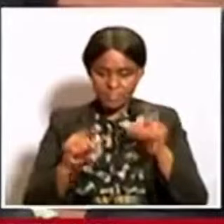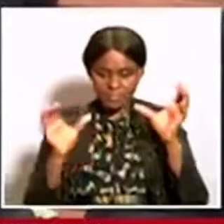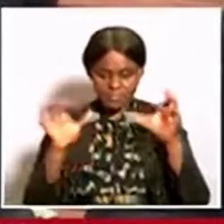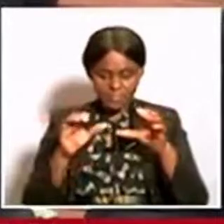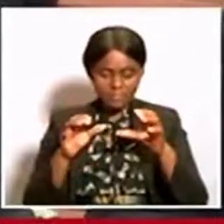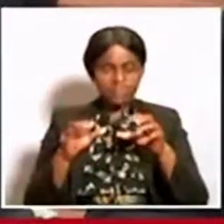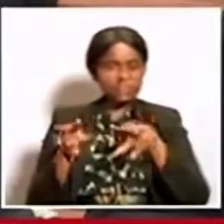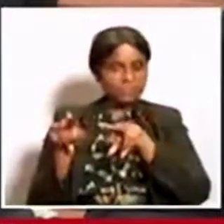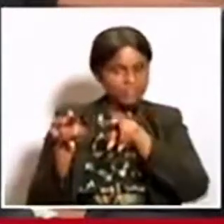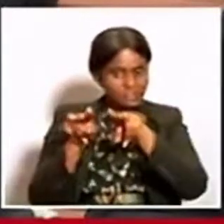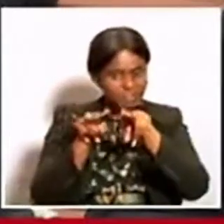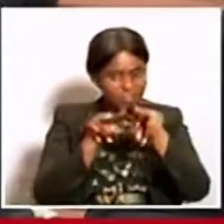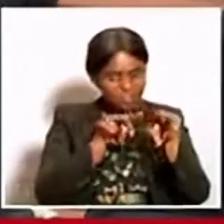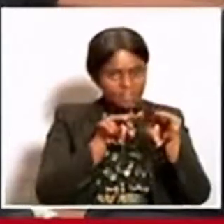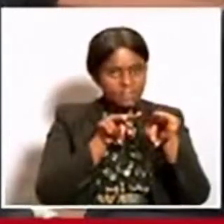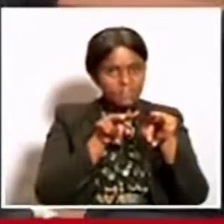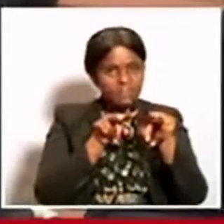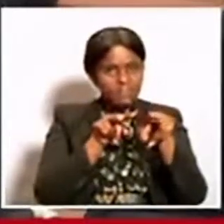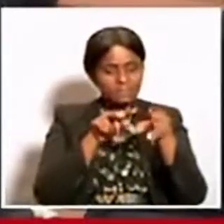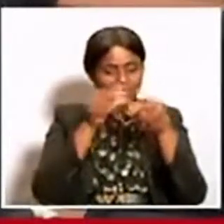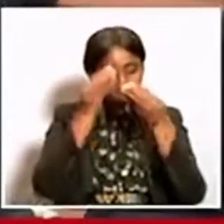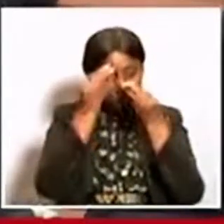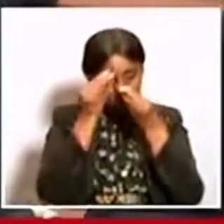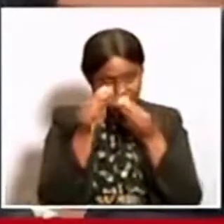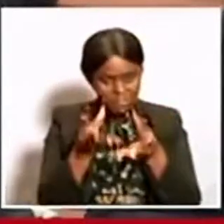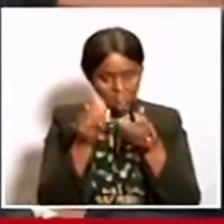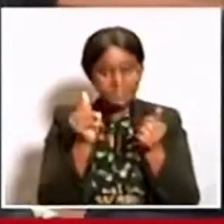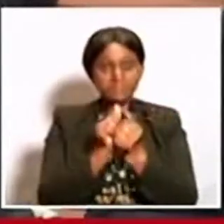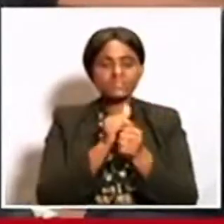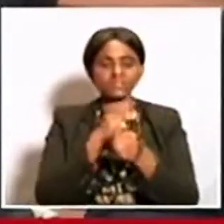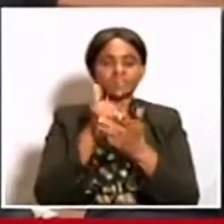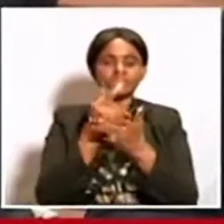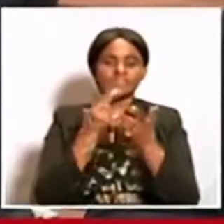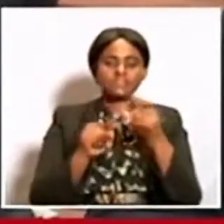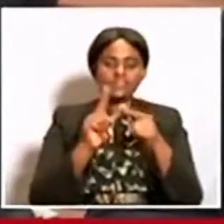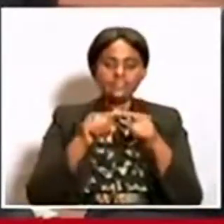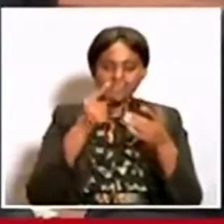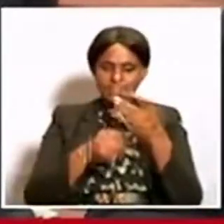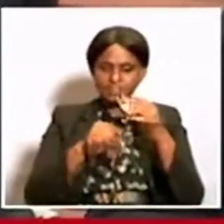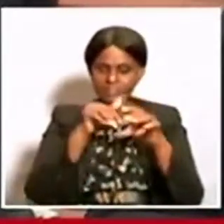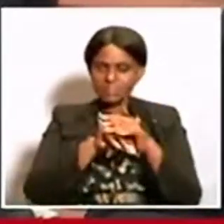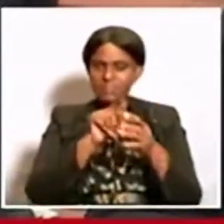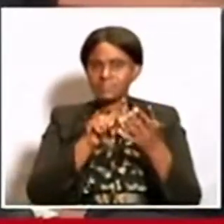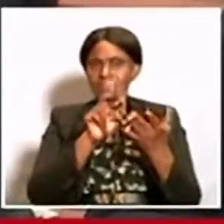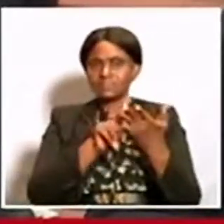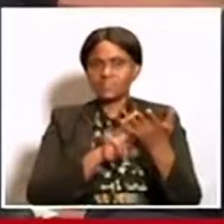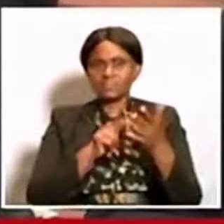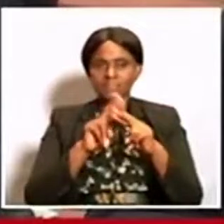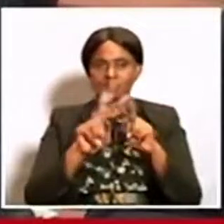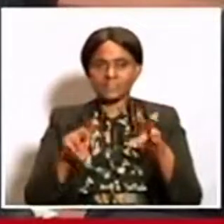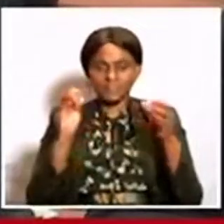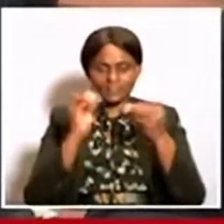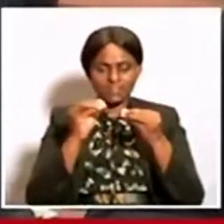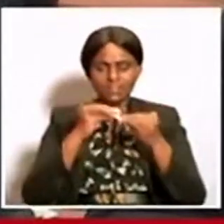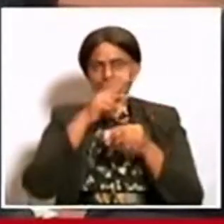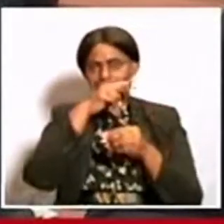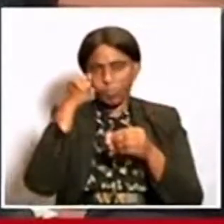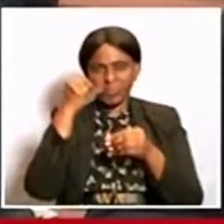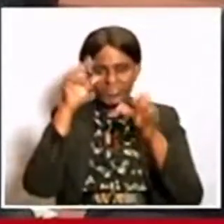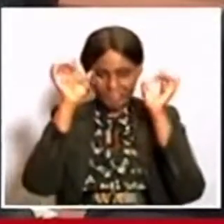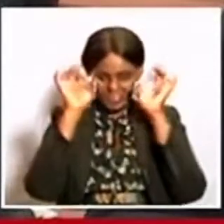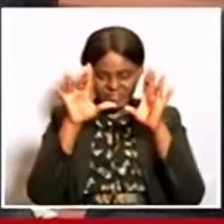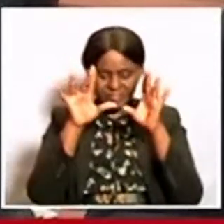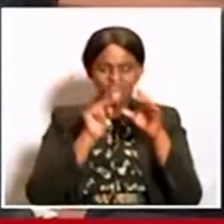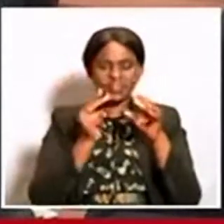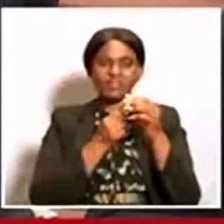oversight committee to check on the compliance and whatever. But what is sitting in this report, Chair, is more criminal.